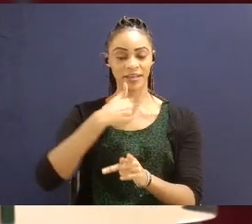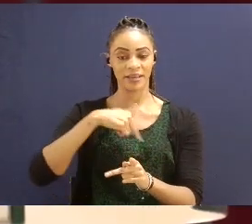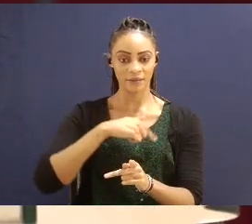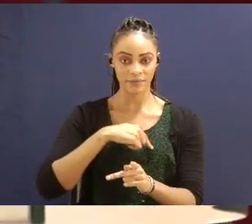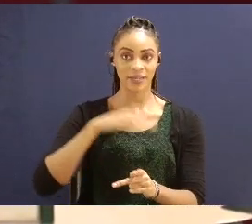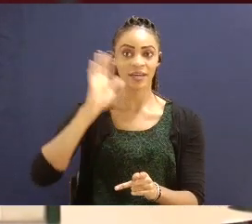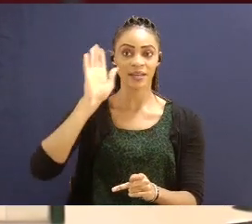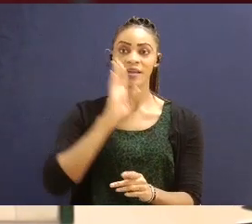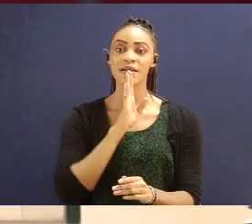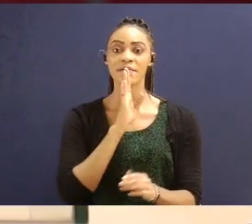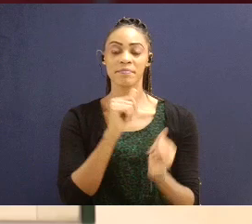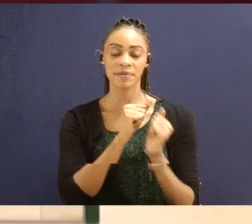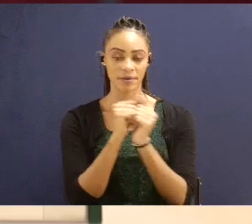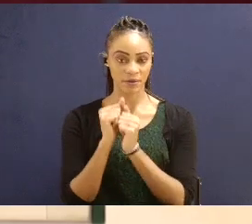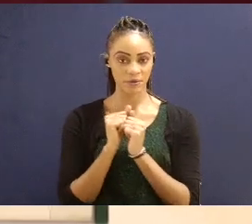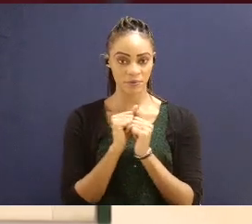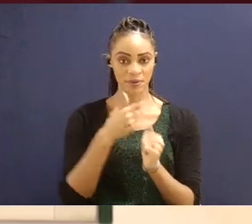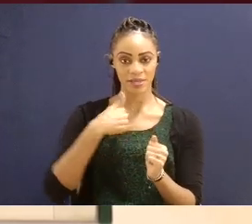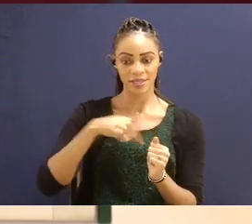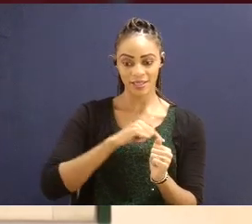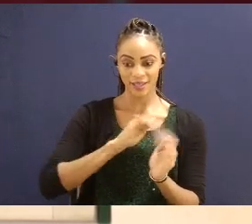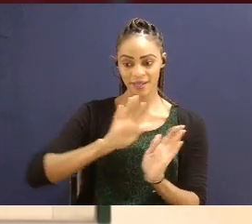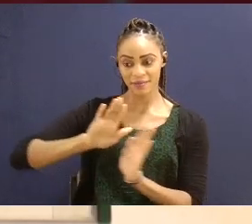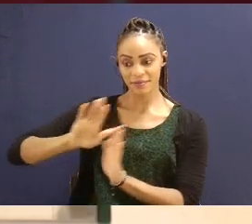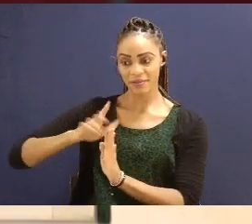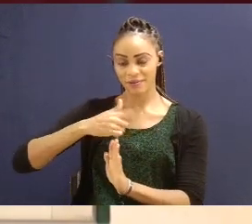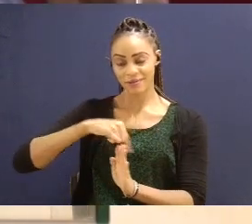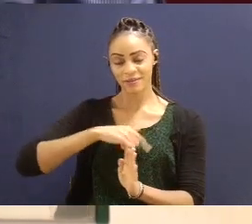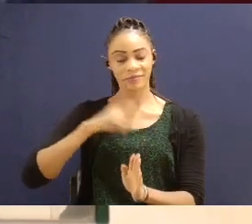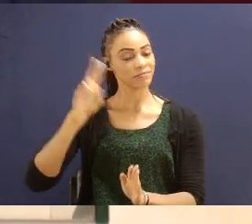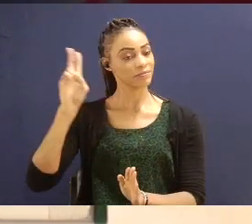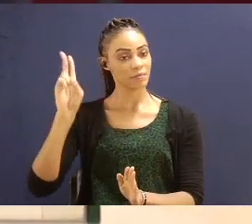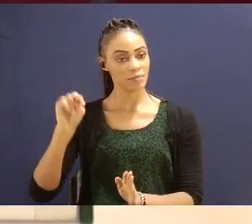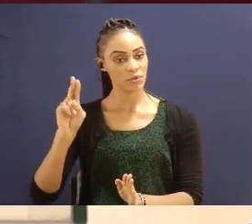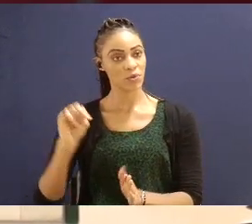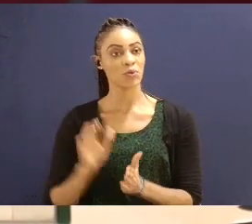has been with us. He has not left us. He has not,